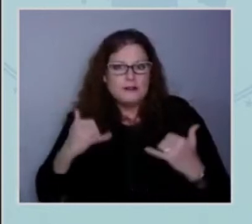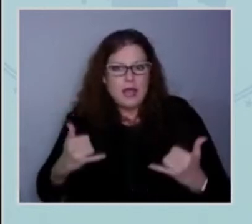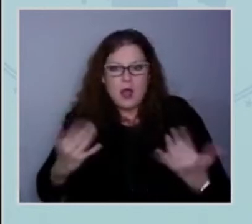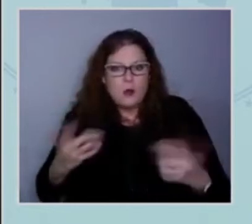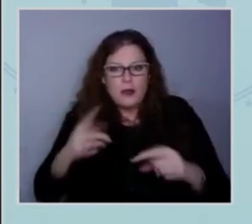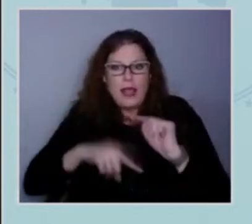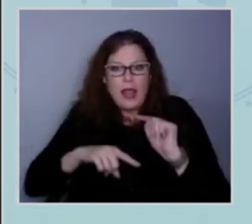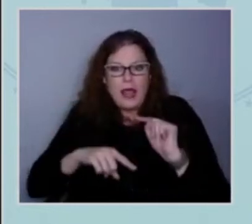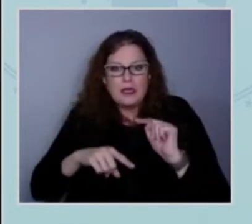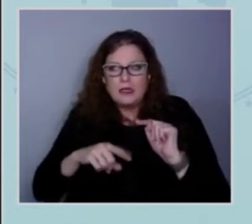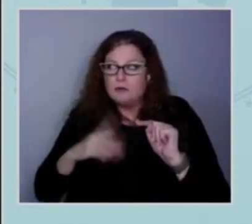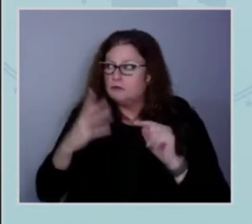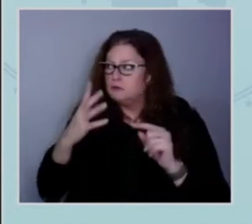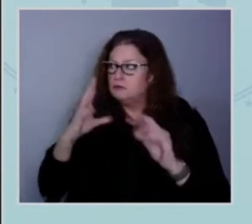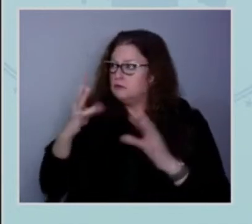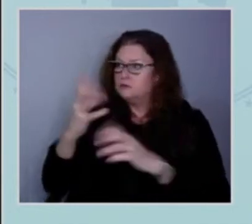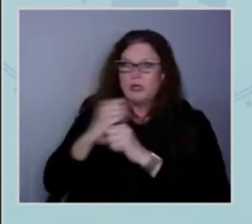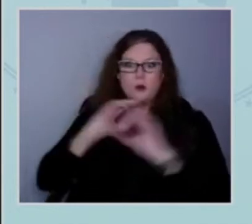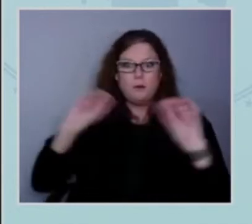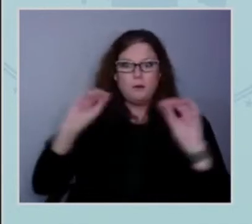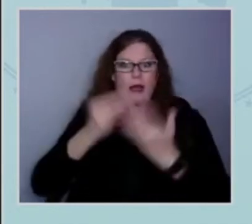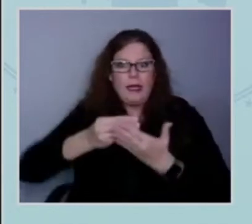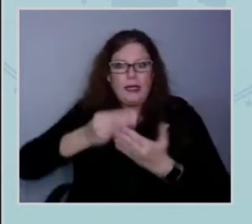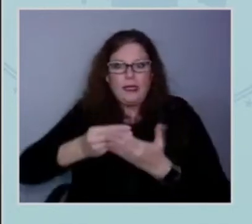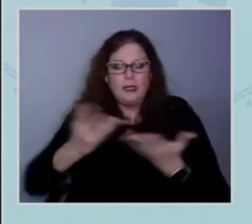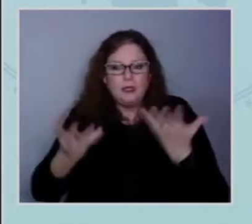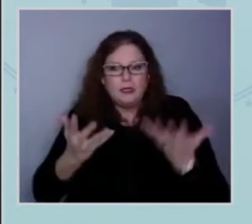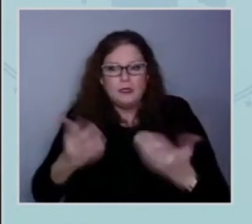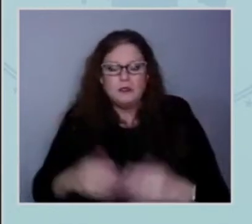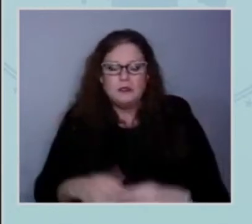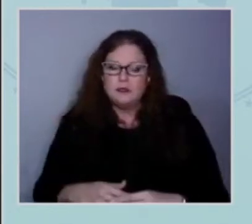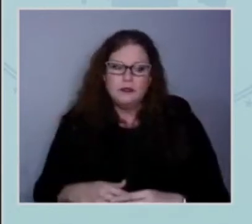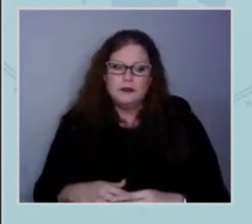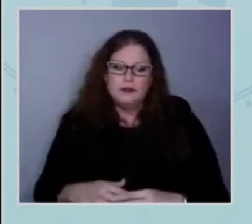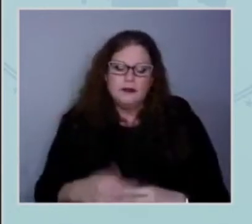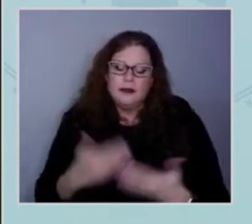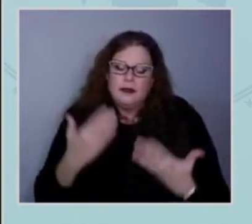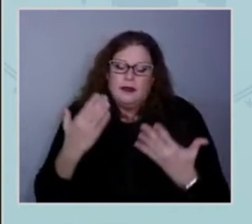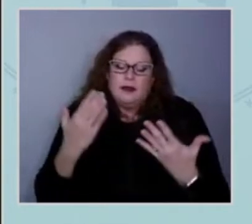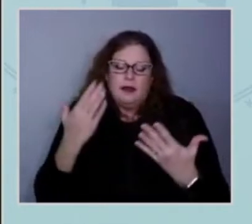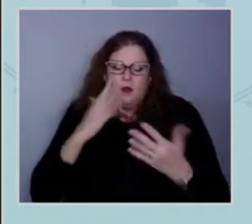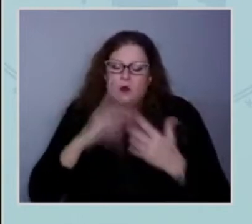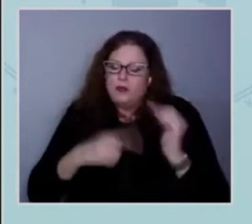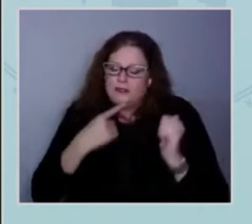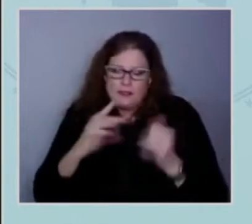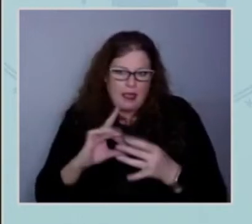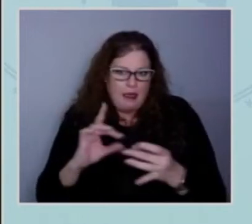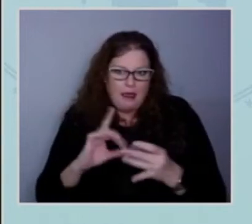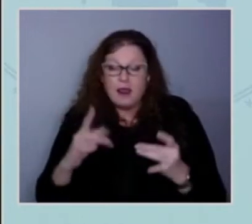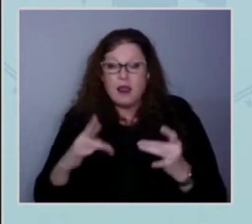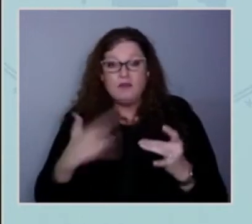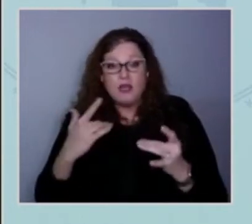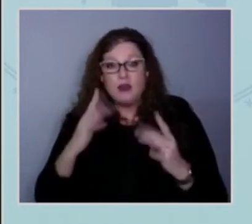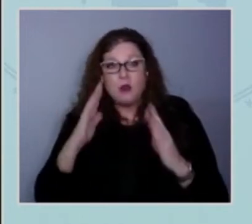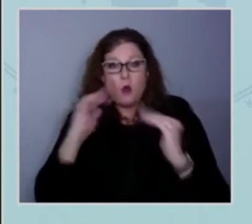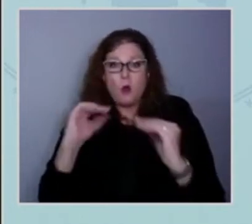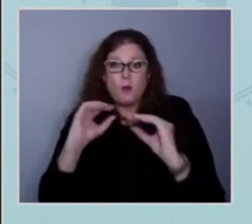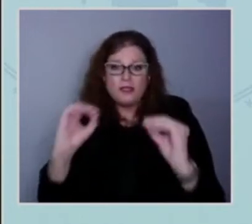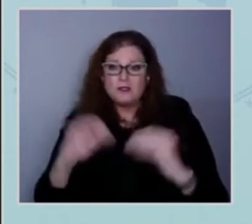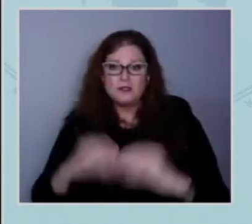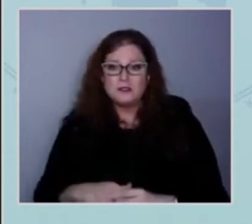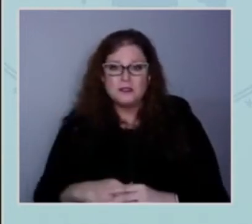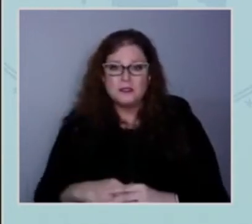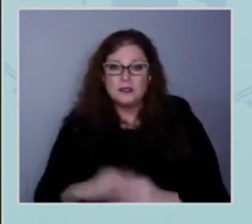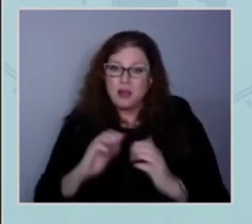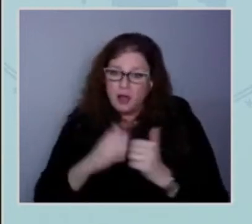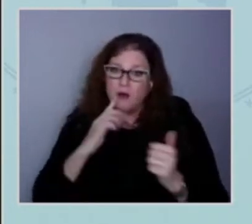But now we can't even afford to pay our health insurance because we're not getting the money. And it's I don't even